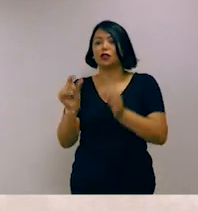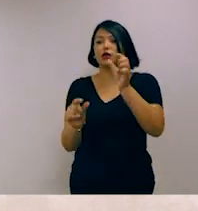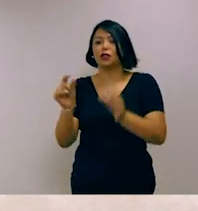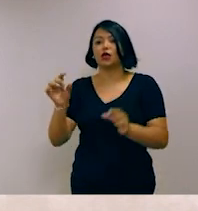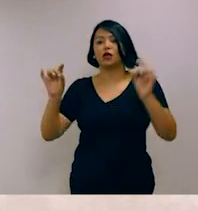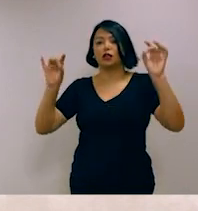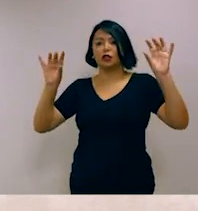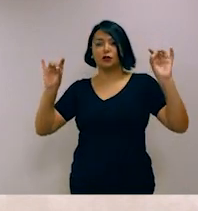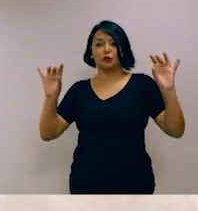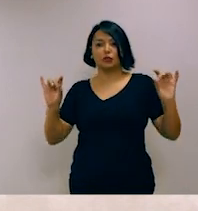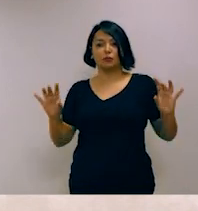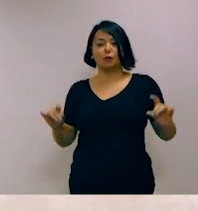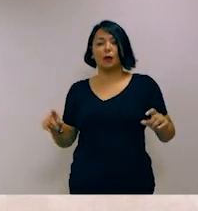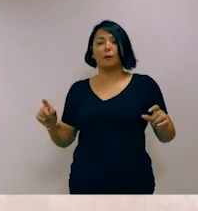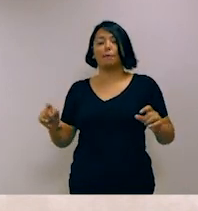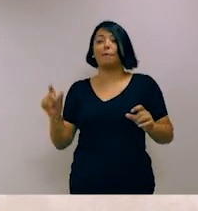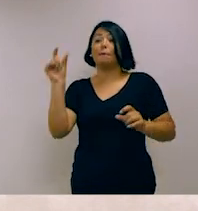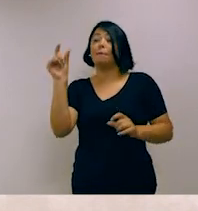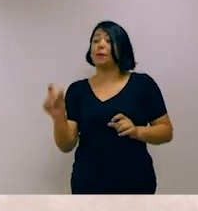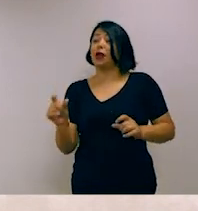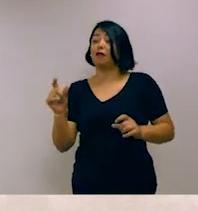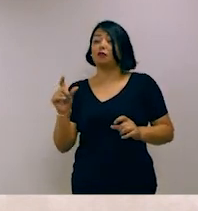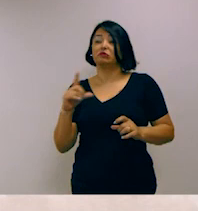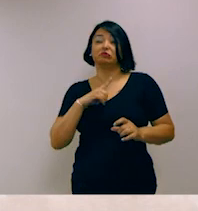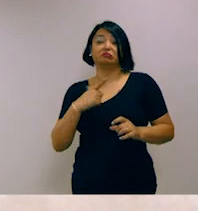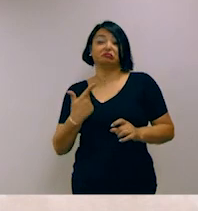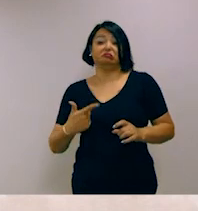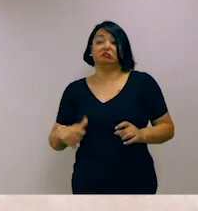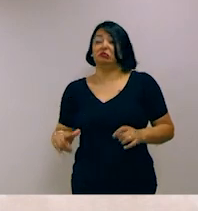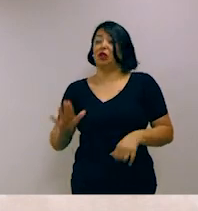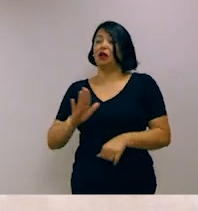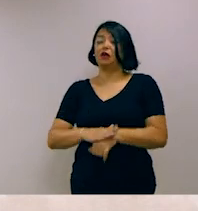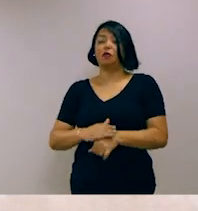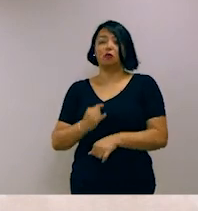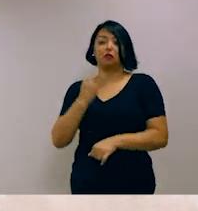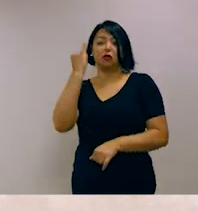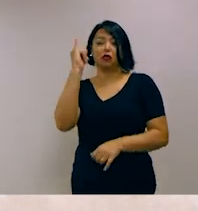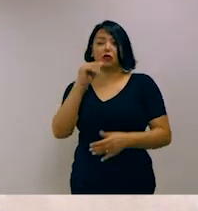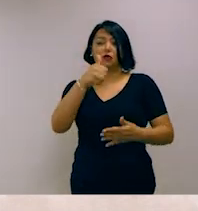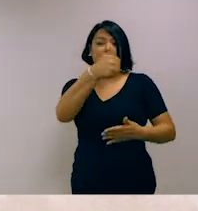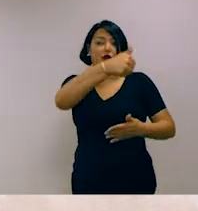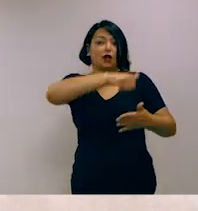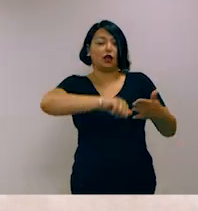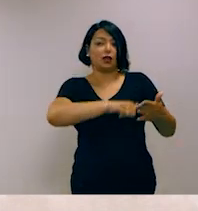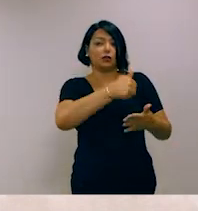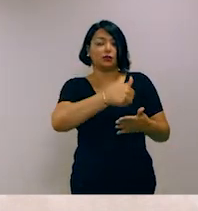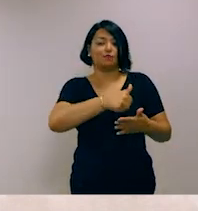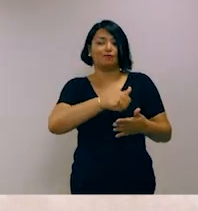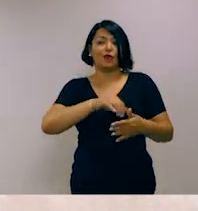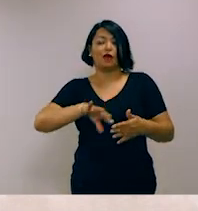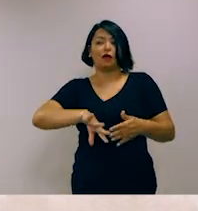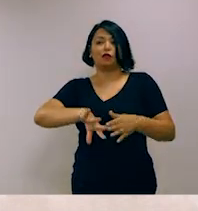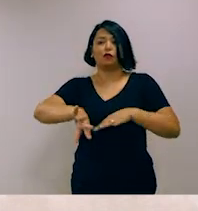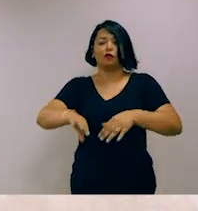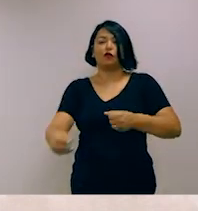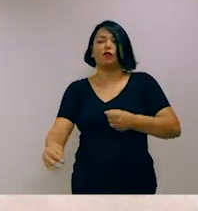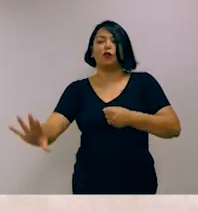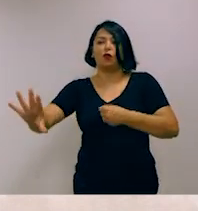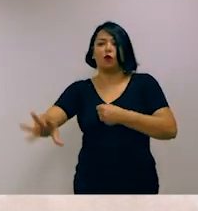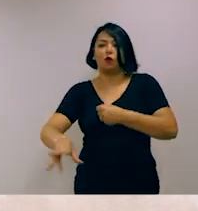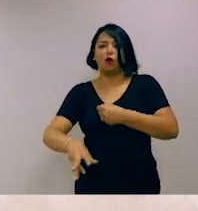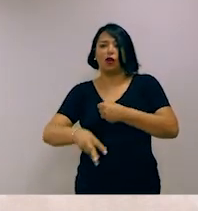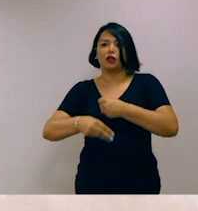of the solution. We removed and deleted stop words, special characters that are not